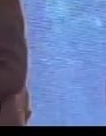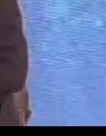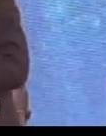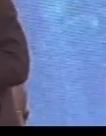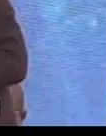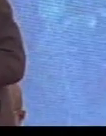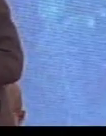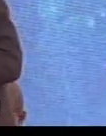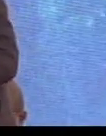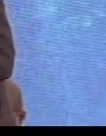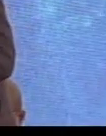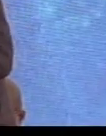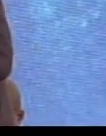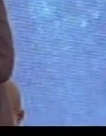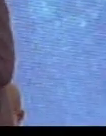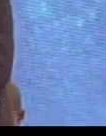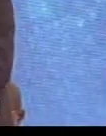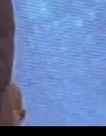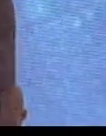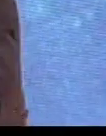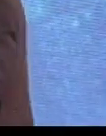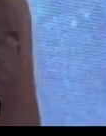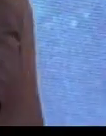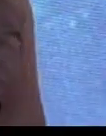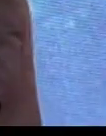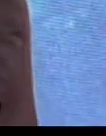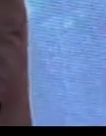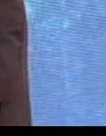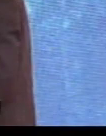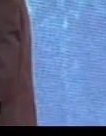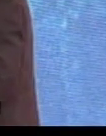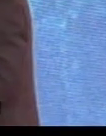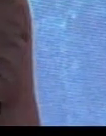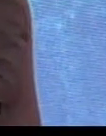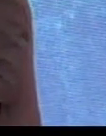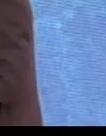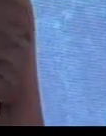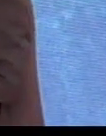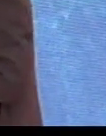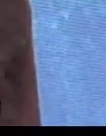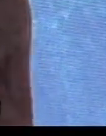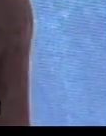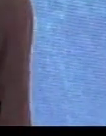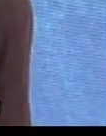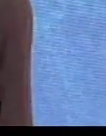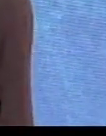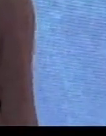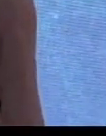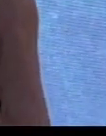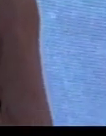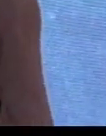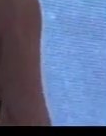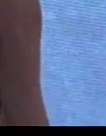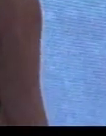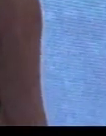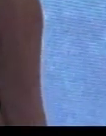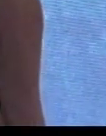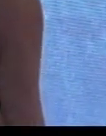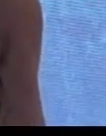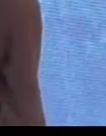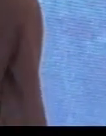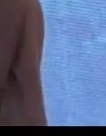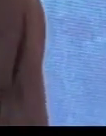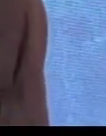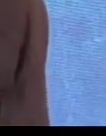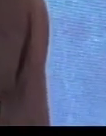you very much. Thank you very much. So another person also asked, what does it take to be an engineer? Is it that when you